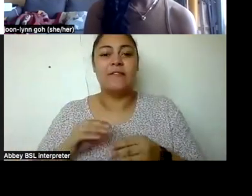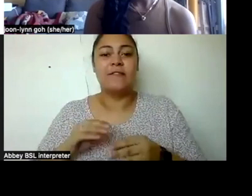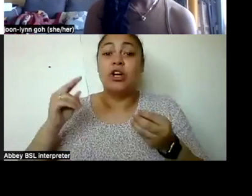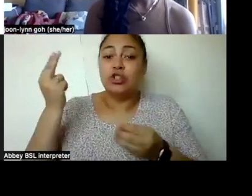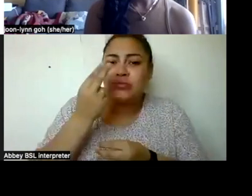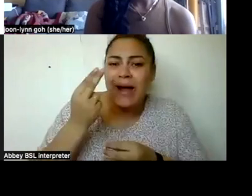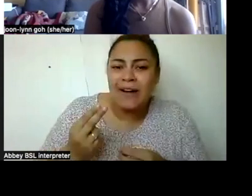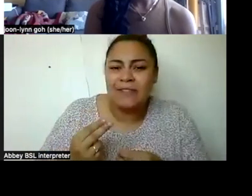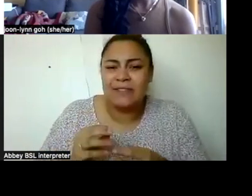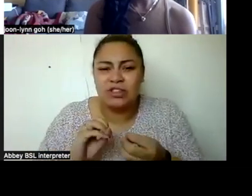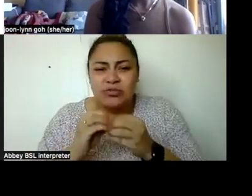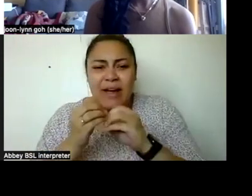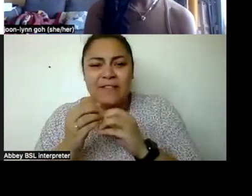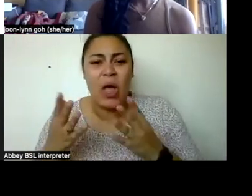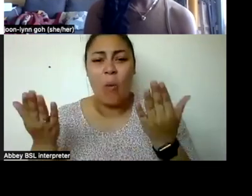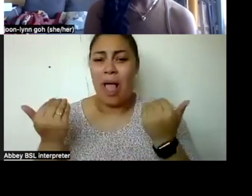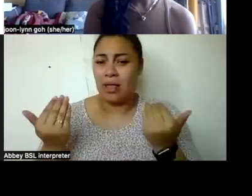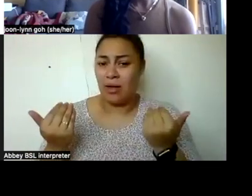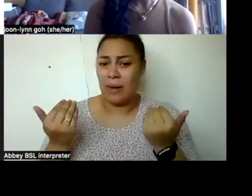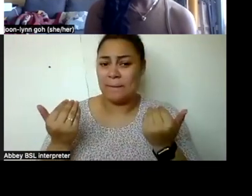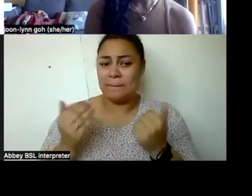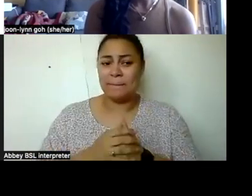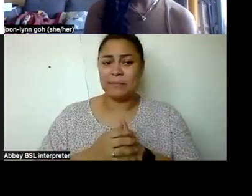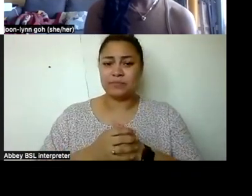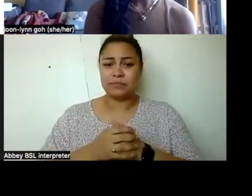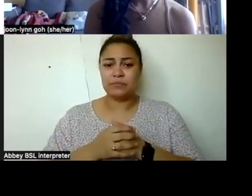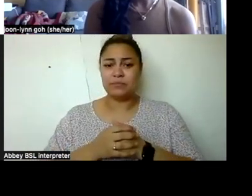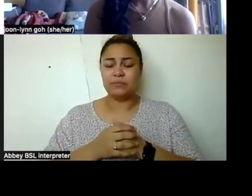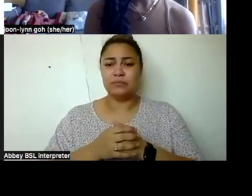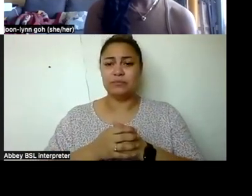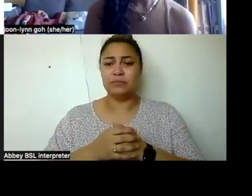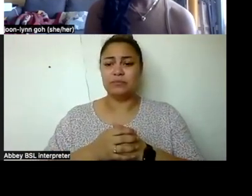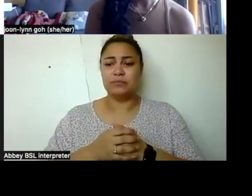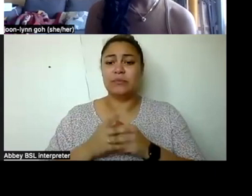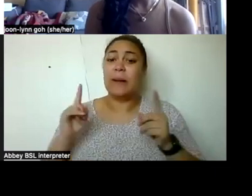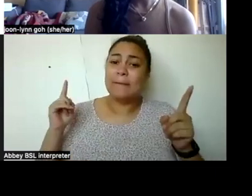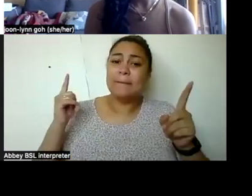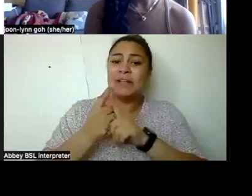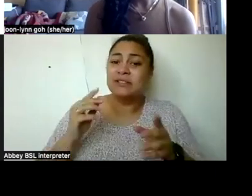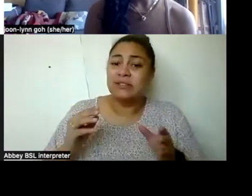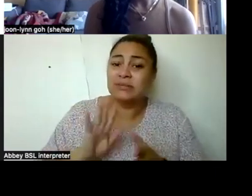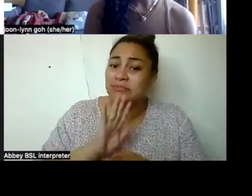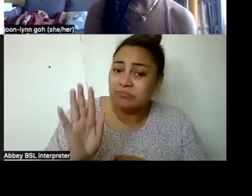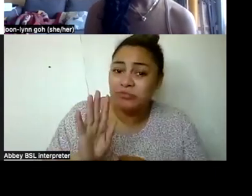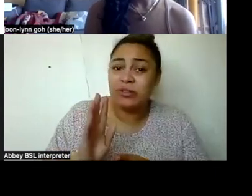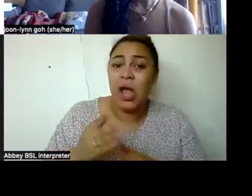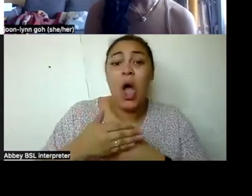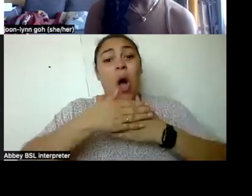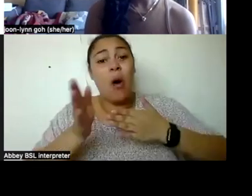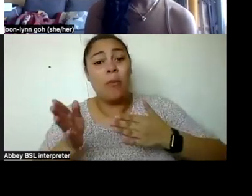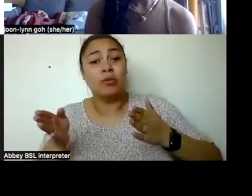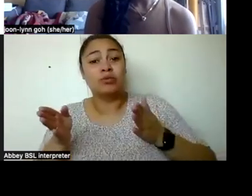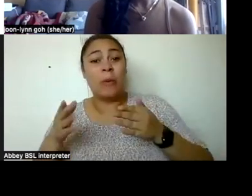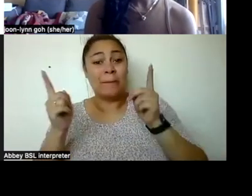welcome for freelancers is so important. Actually, whether that, you know, be meet and greet, you know, open door